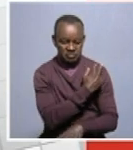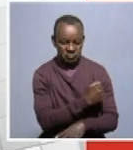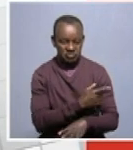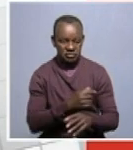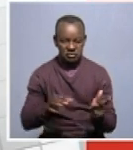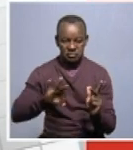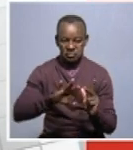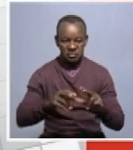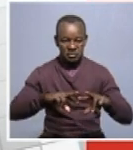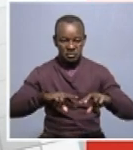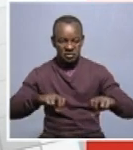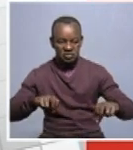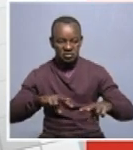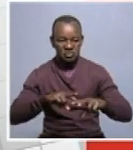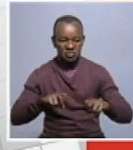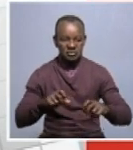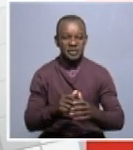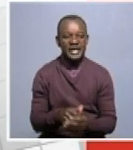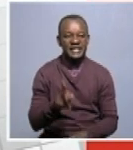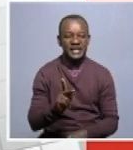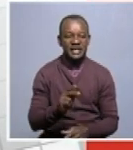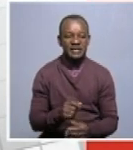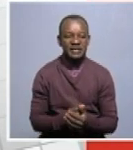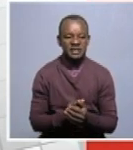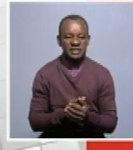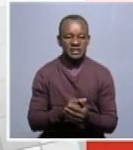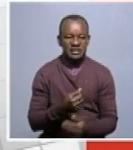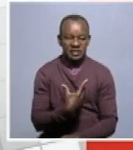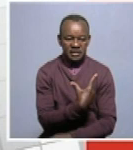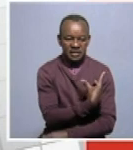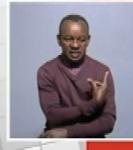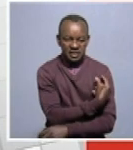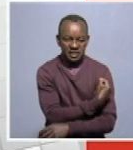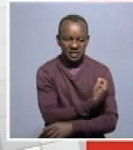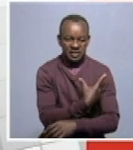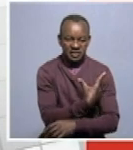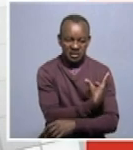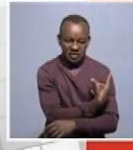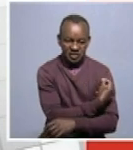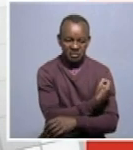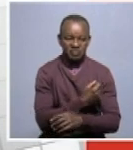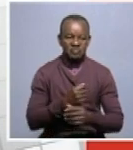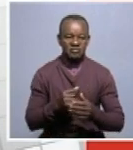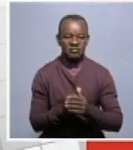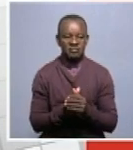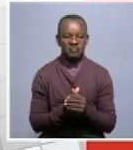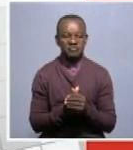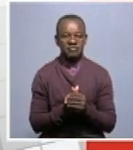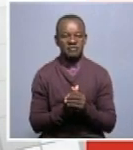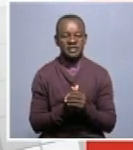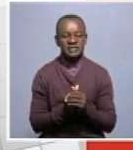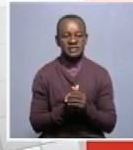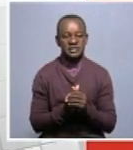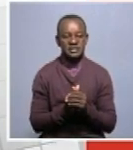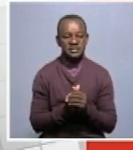the vaccines have to be completed. The dosage of the vaccine should be completed.